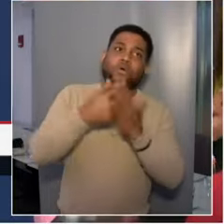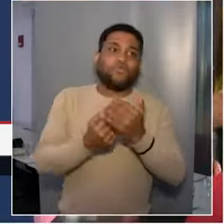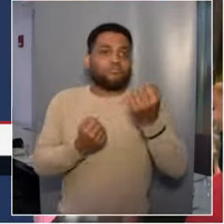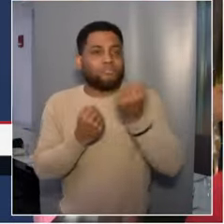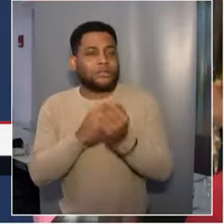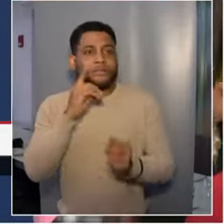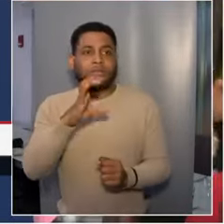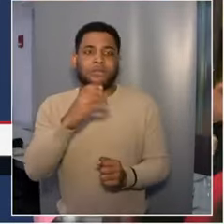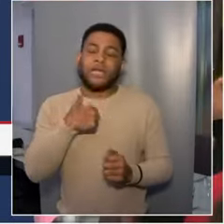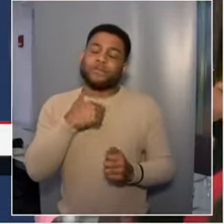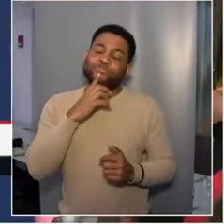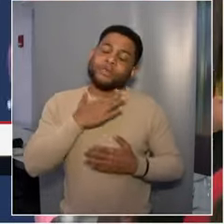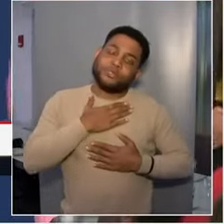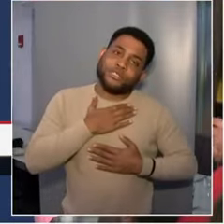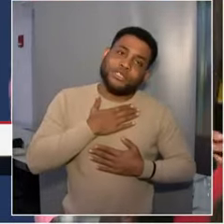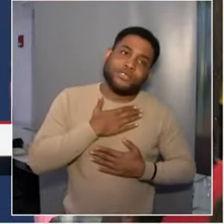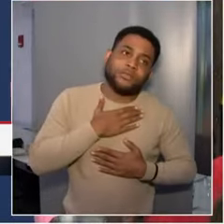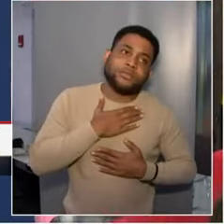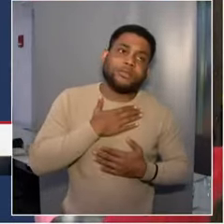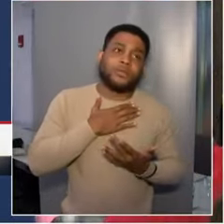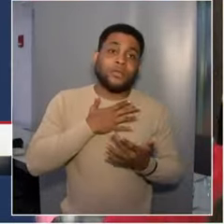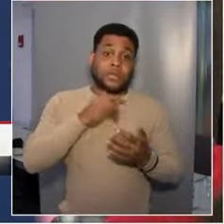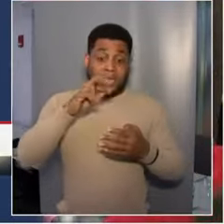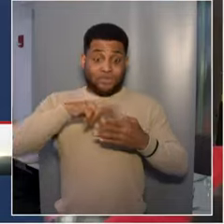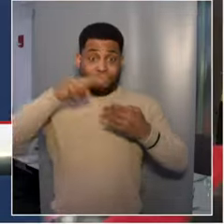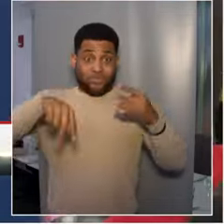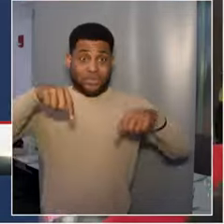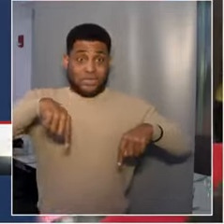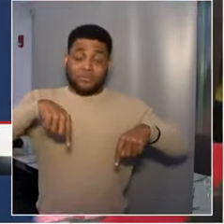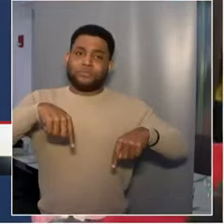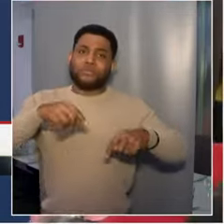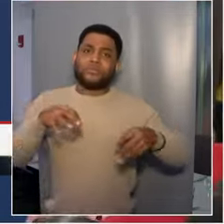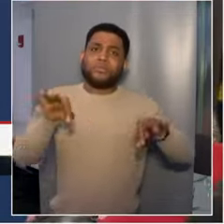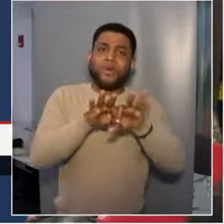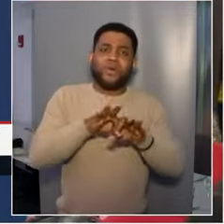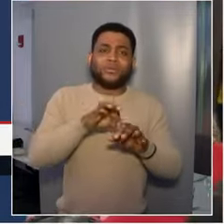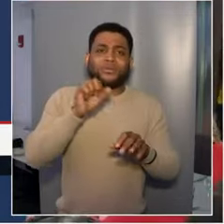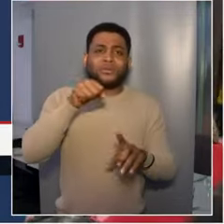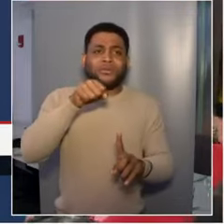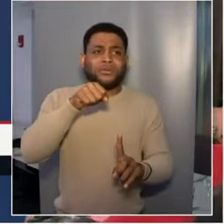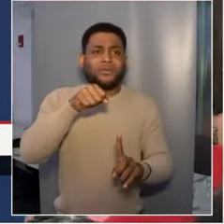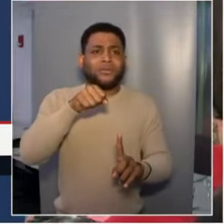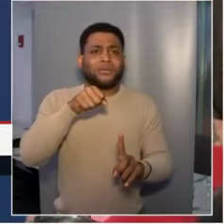you. Last question. And then I think there's a game or something happening.